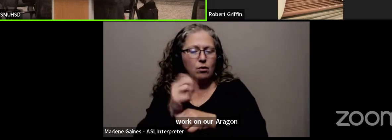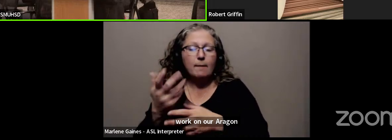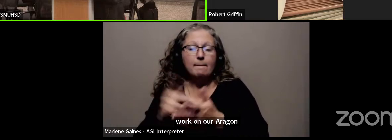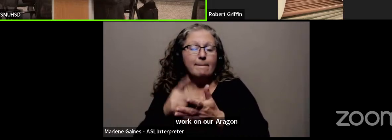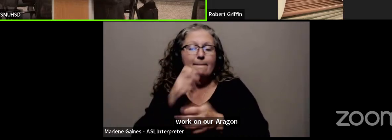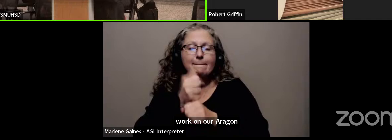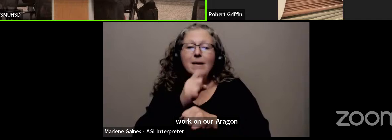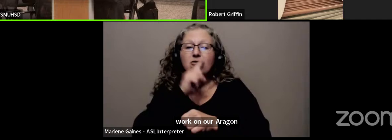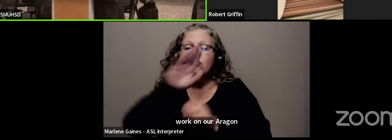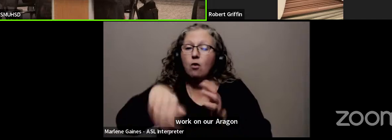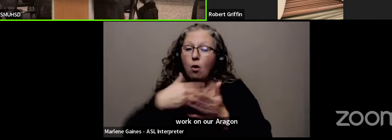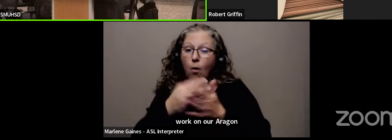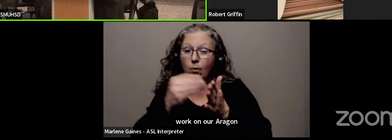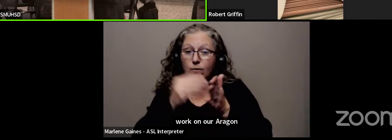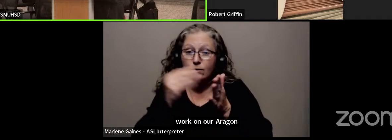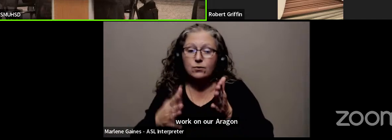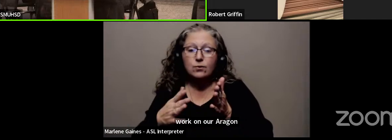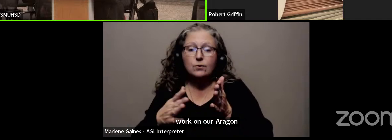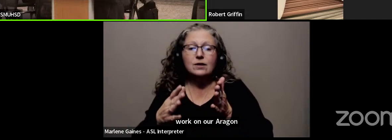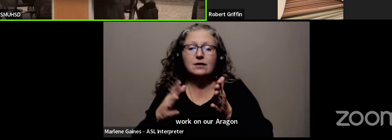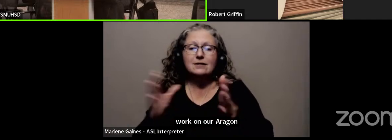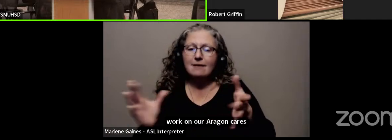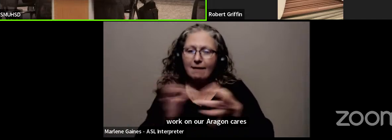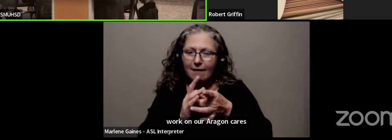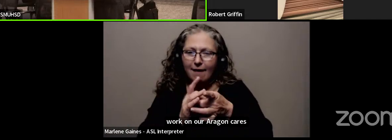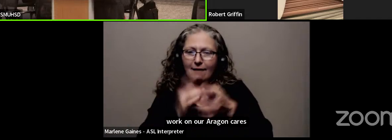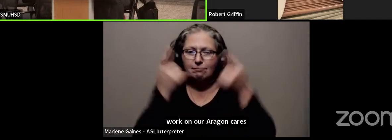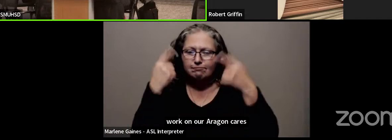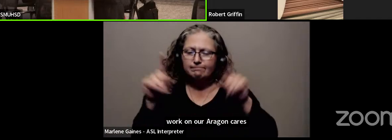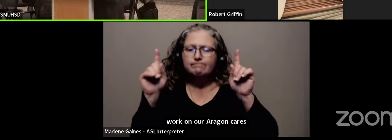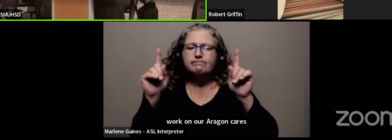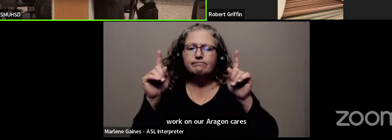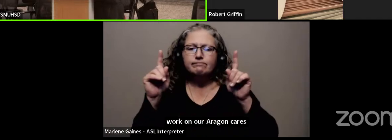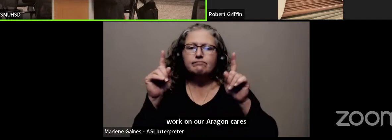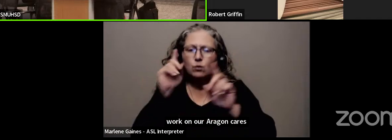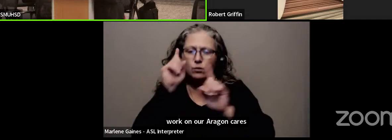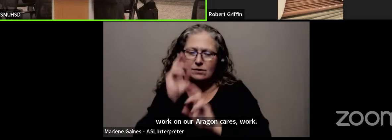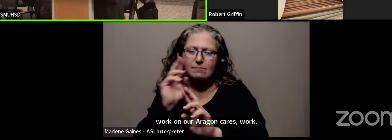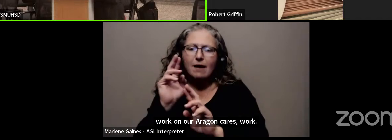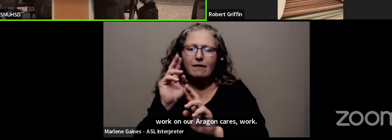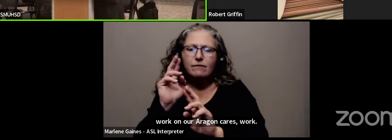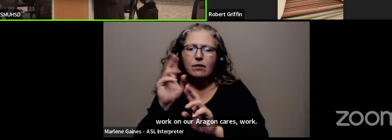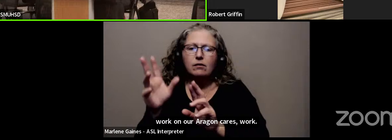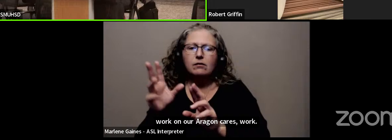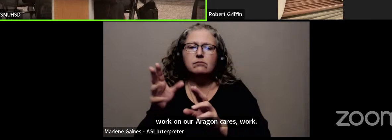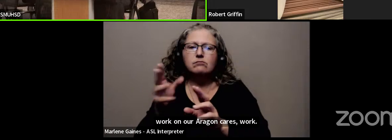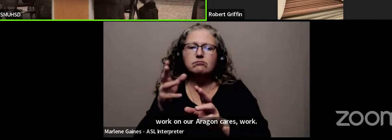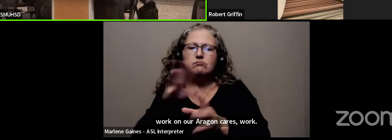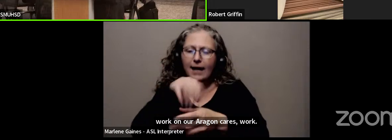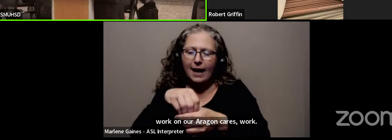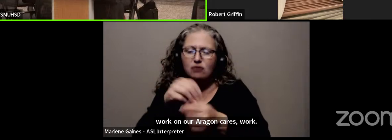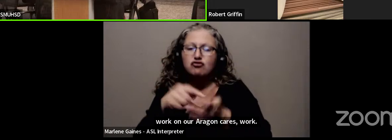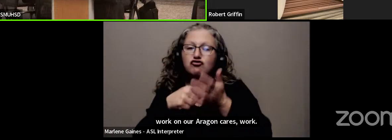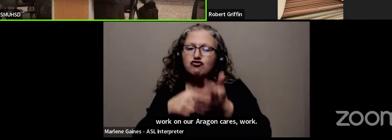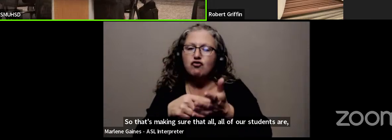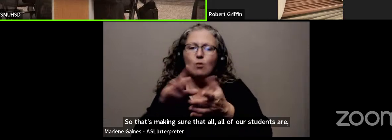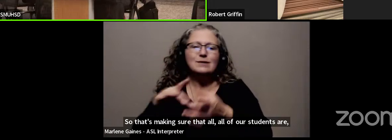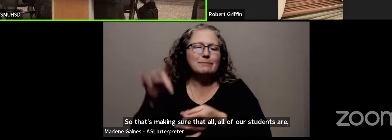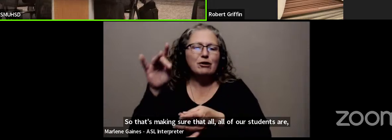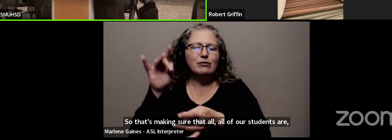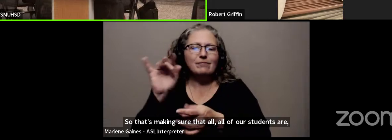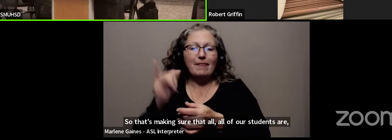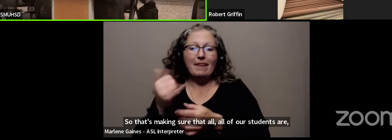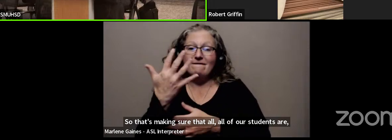all of our students are connected, achieving, respectful, engaging, and showing spirit. Those are our 5